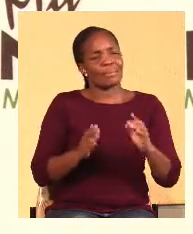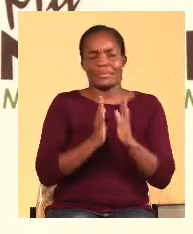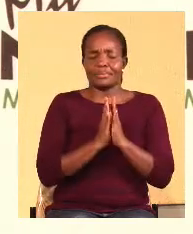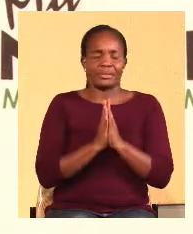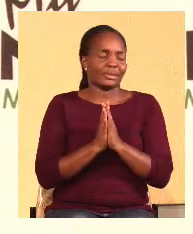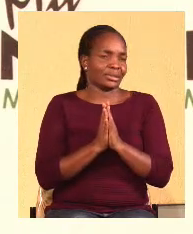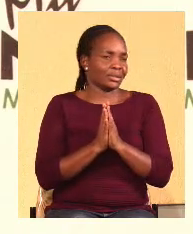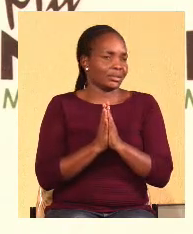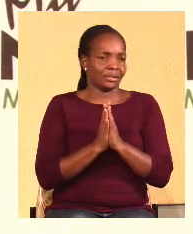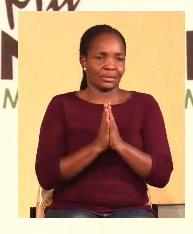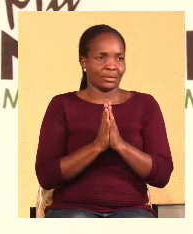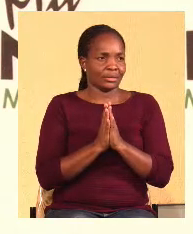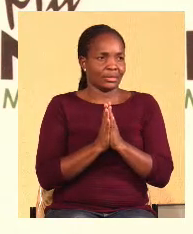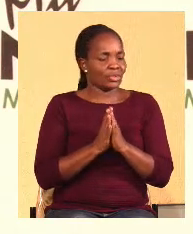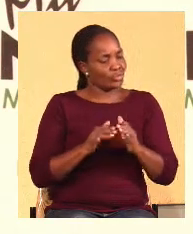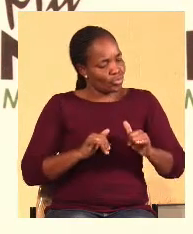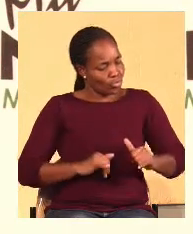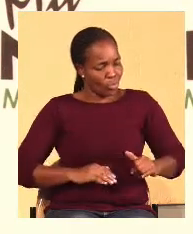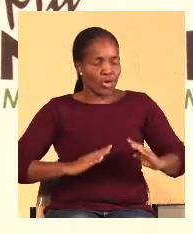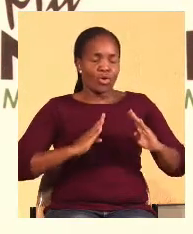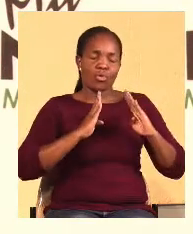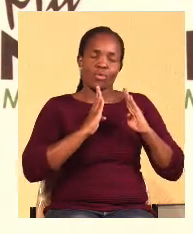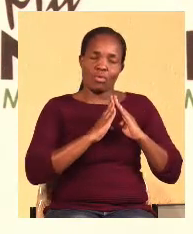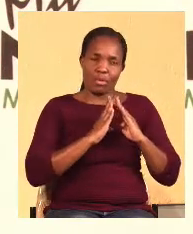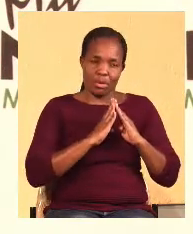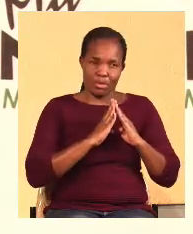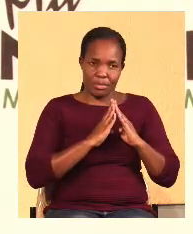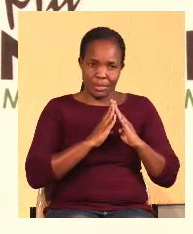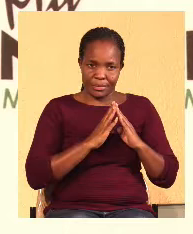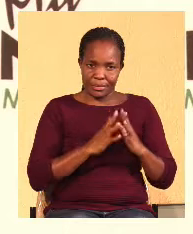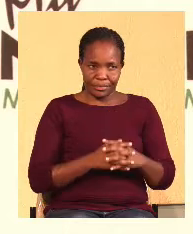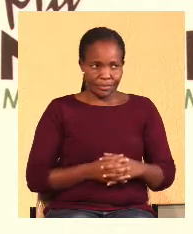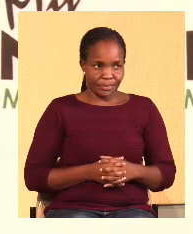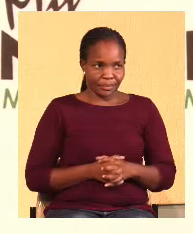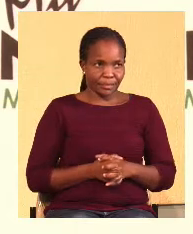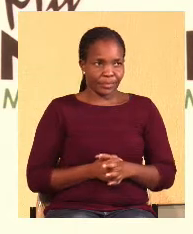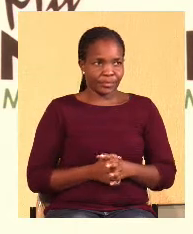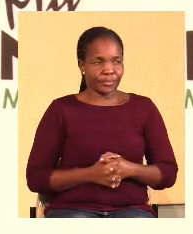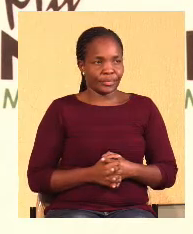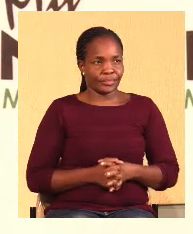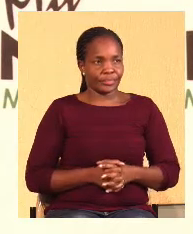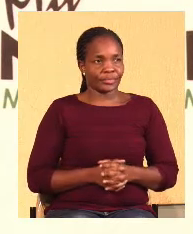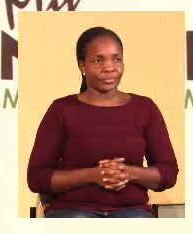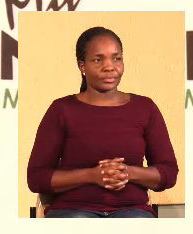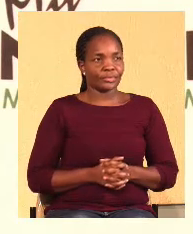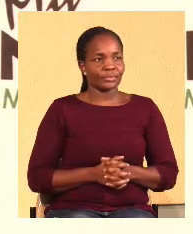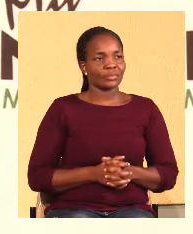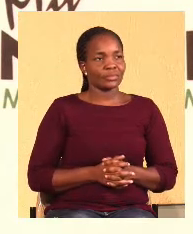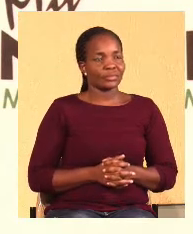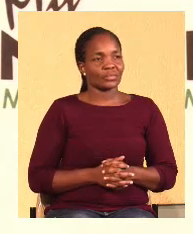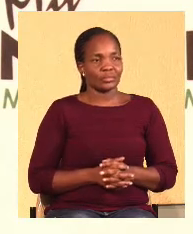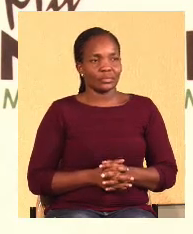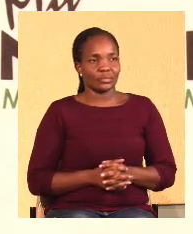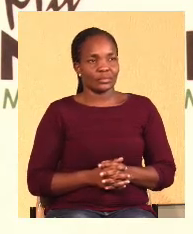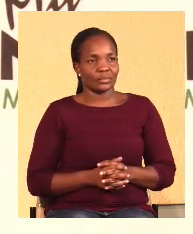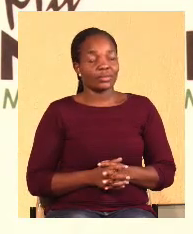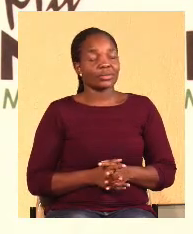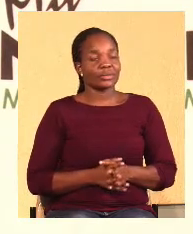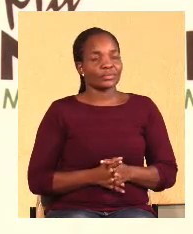their surroundings or in or out of their zones. And we know that